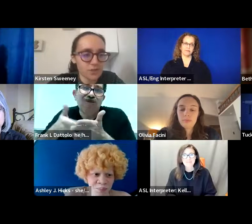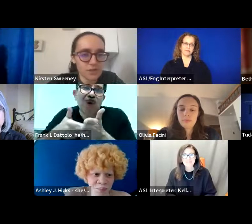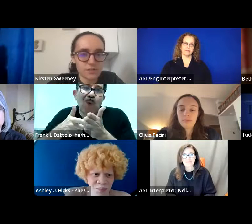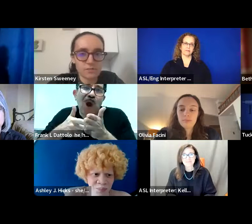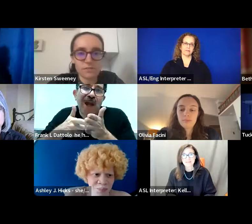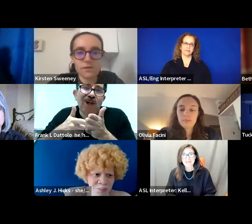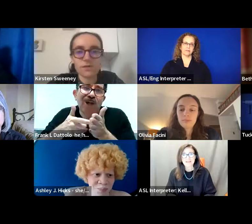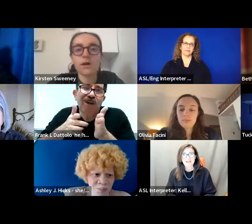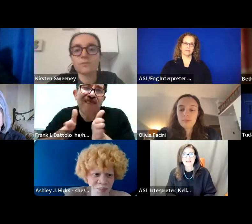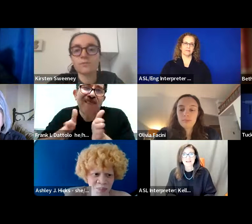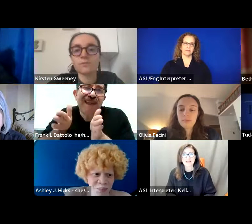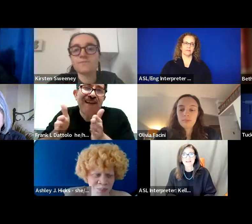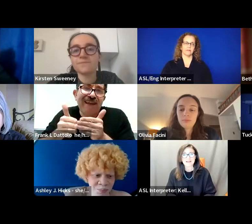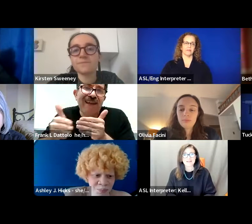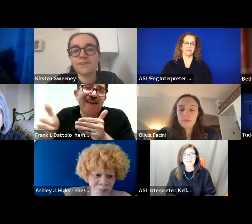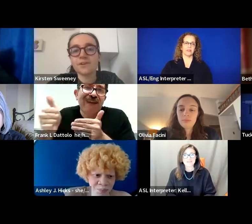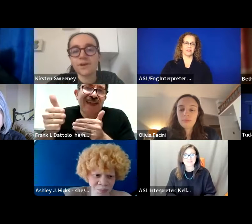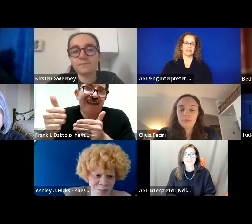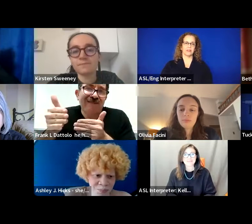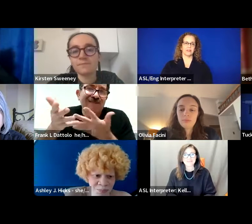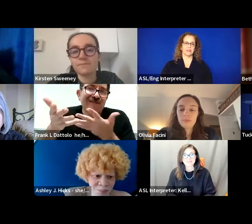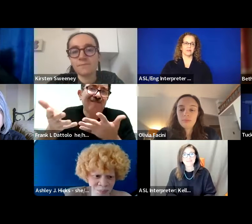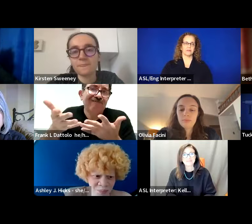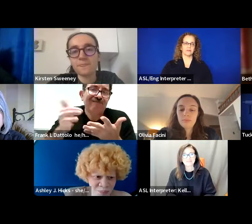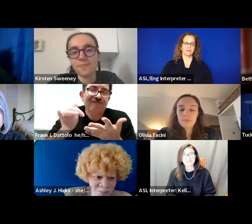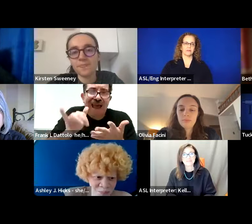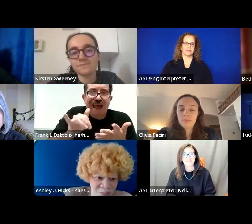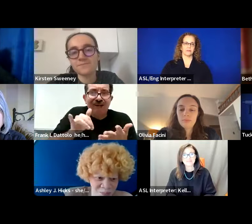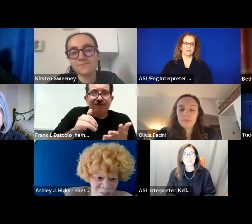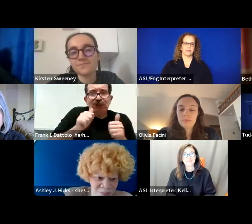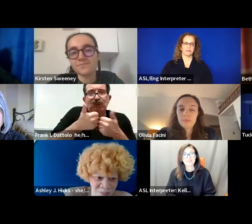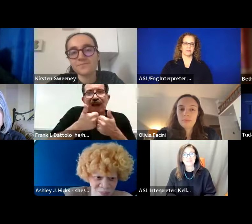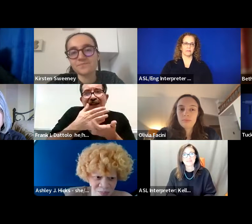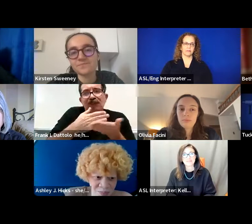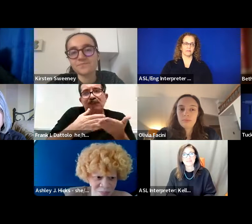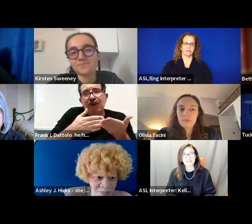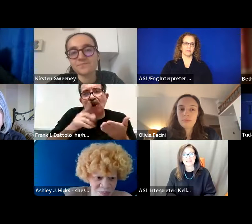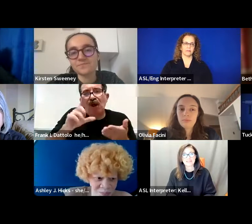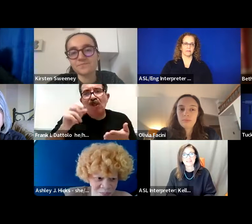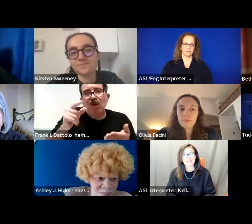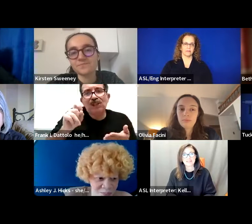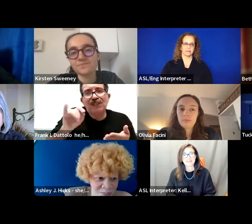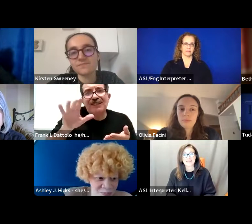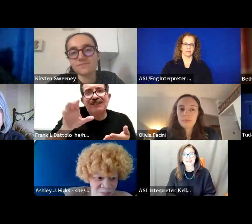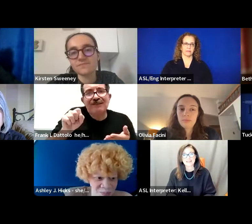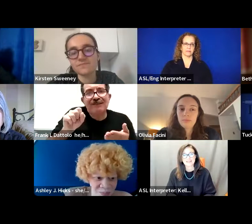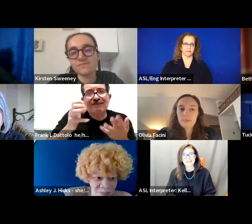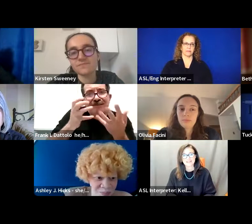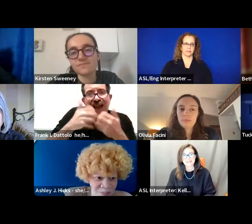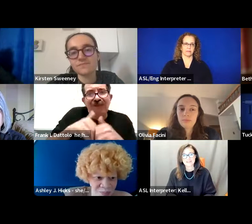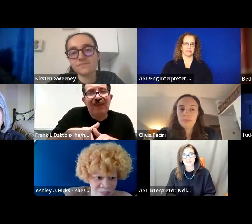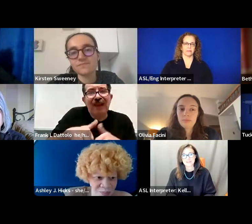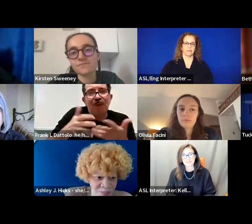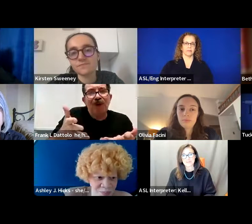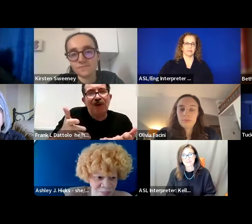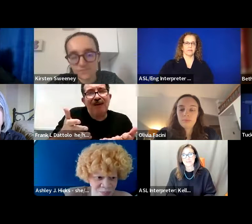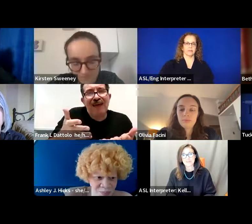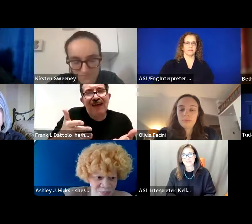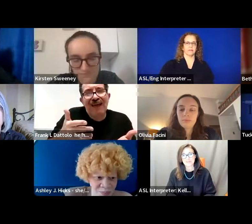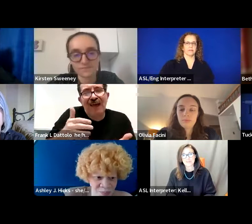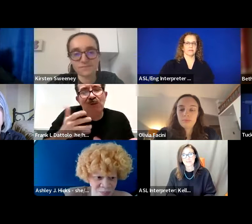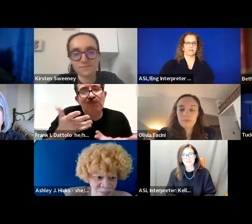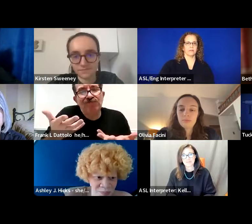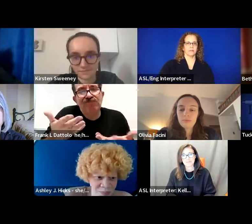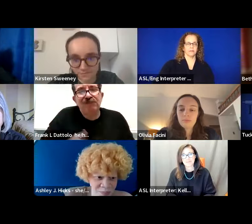ask a question. And I'm sorry, Kirsten, this is just me, Frank, again. I'm just reinforcing the idea of planning ahead